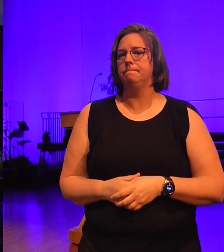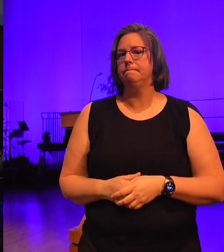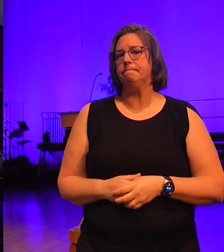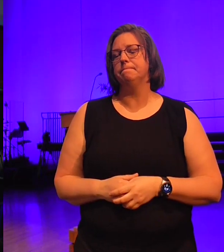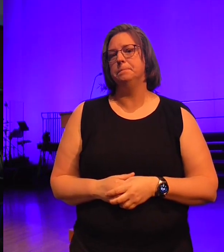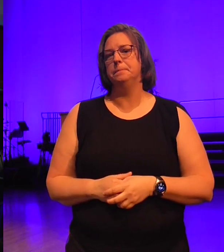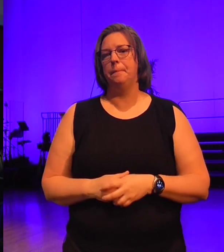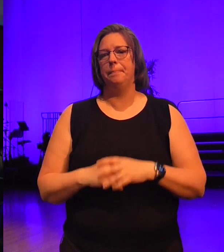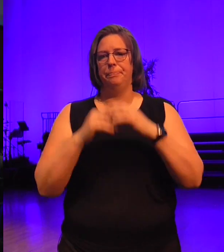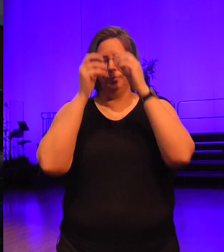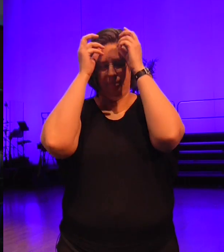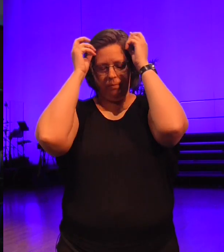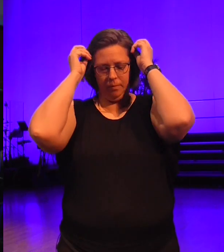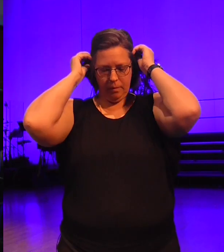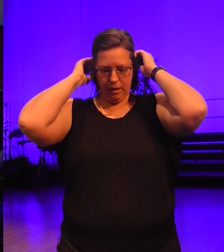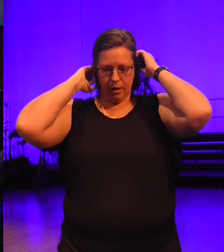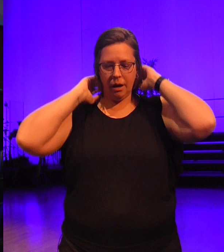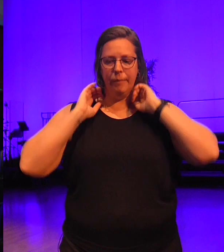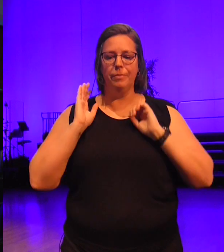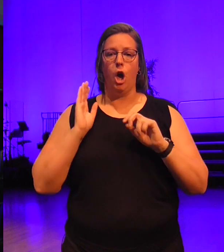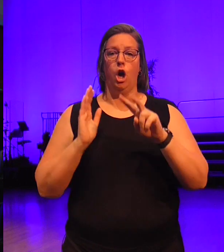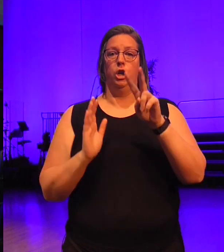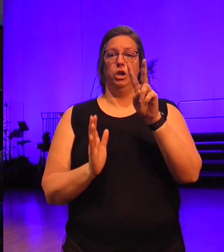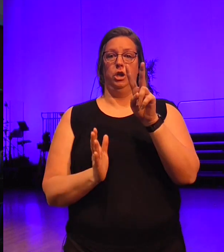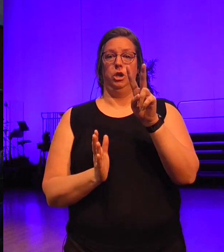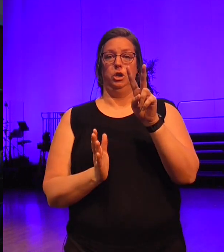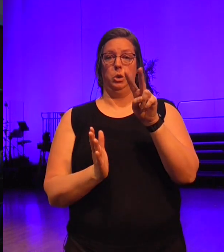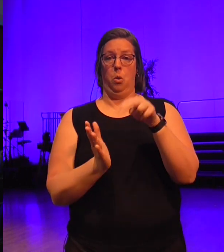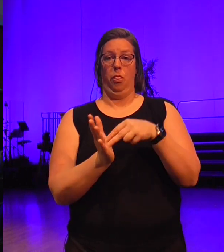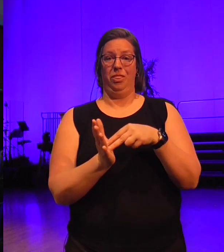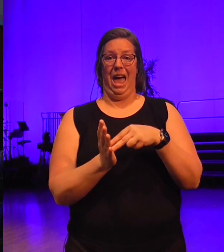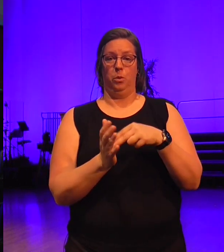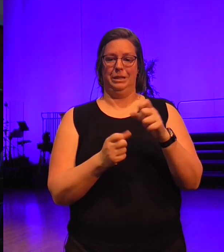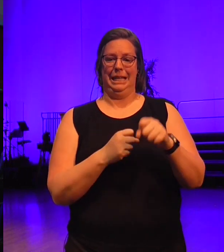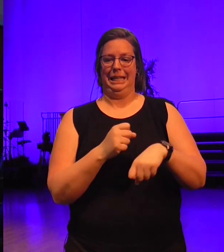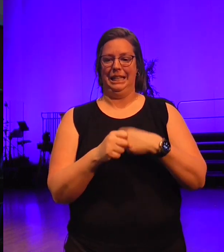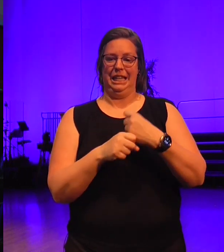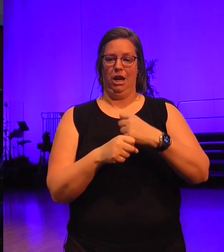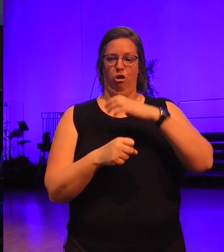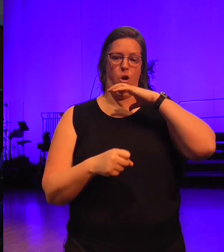The 2,000-year-old man, Mel Brooks, said,